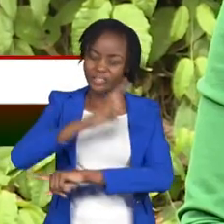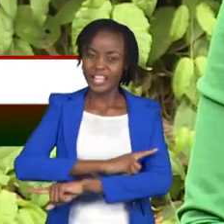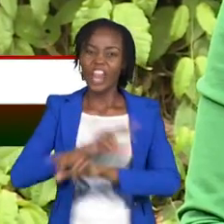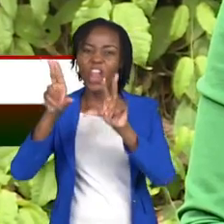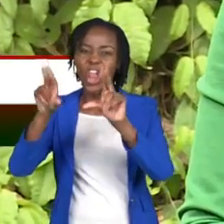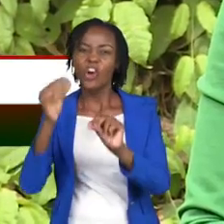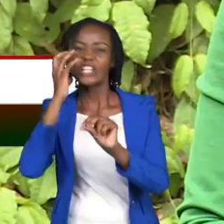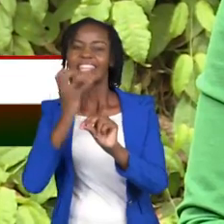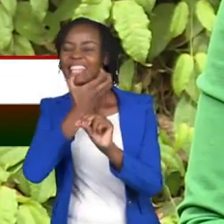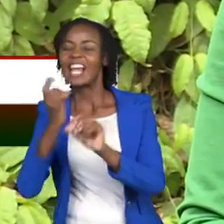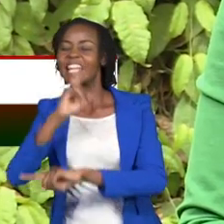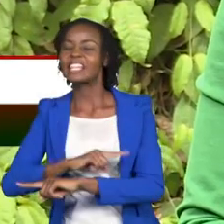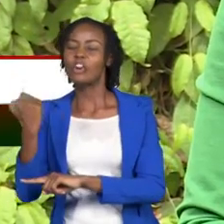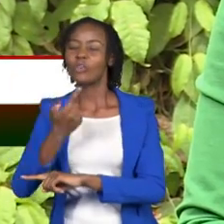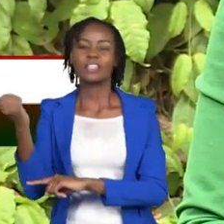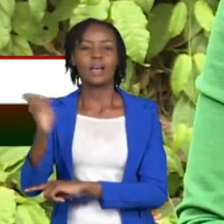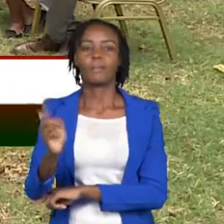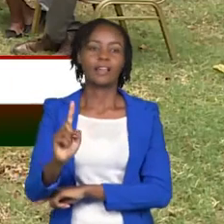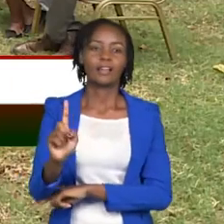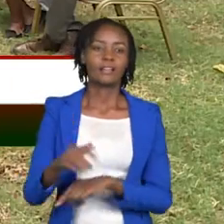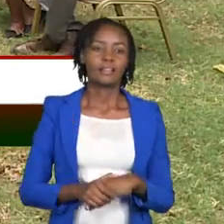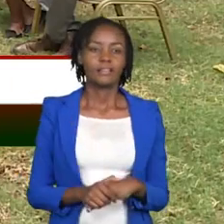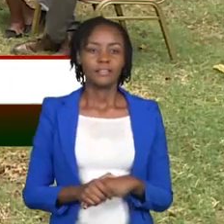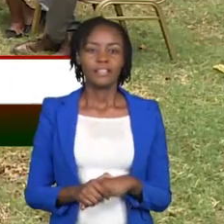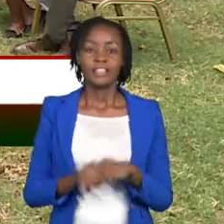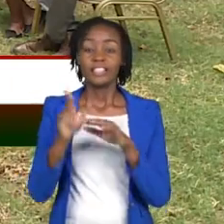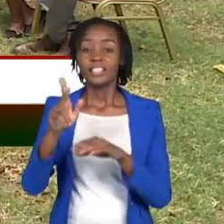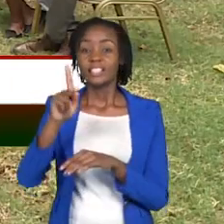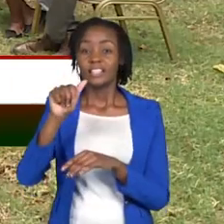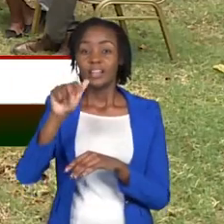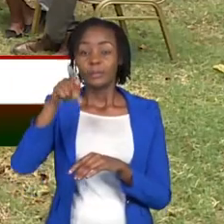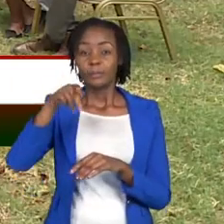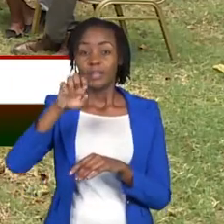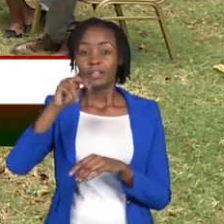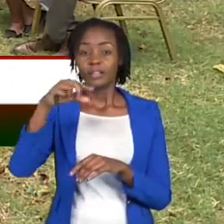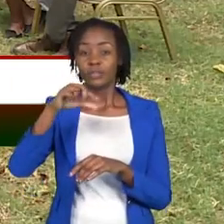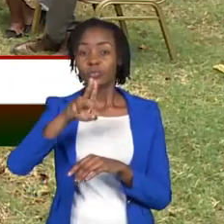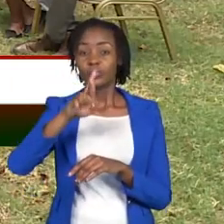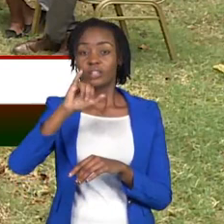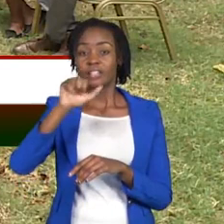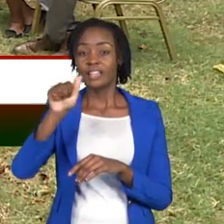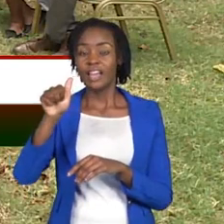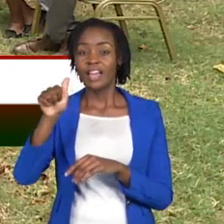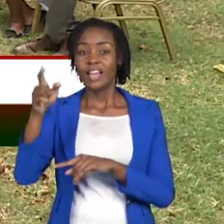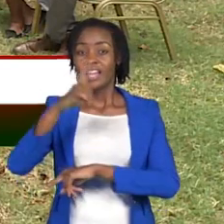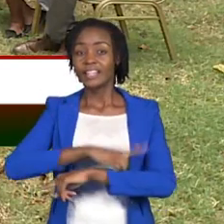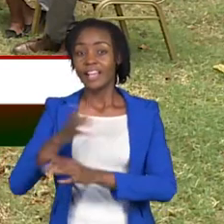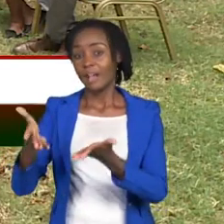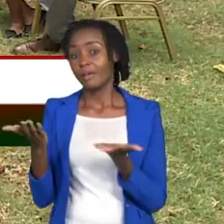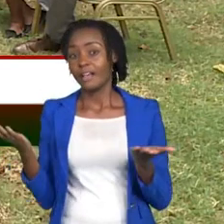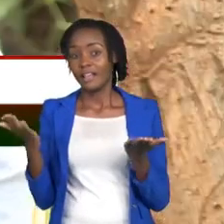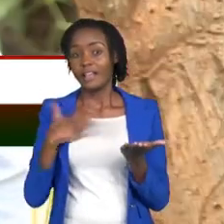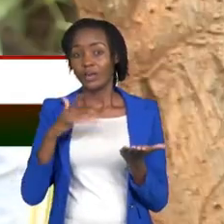Day. There's more to the story than the Kapenguria Six. There's still what we are doing today. We are here talking, and you know, we can say